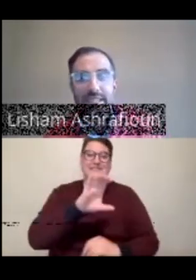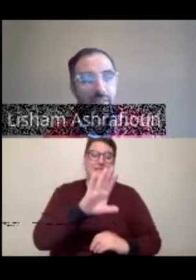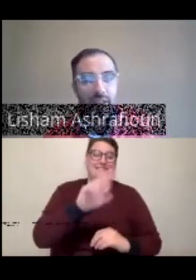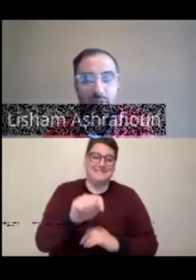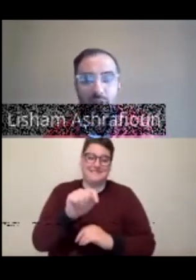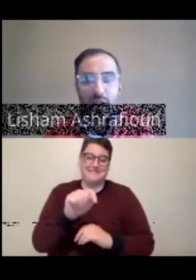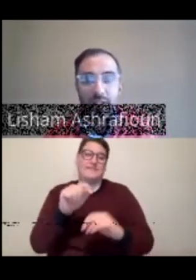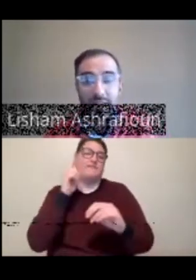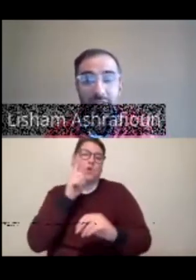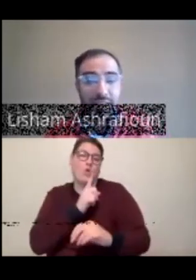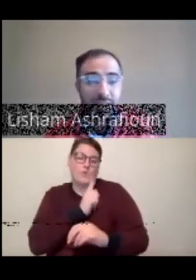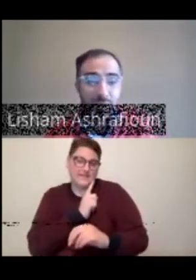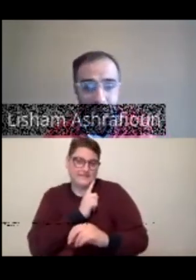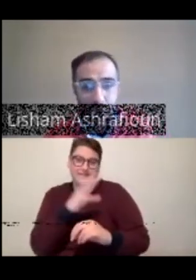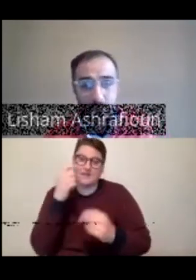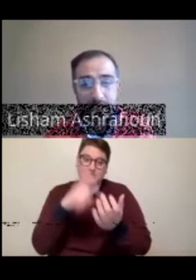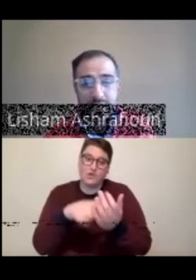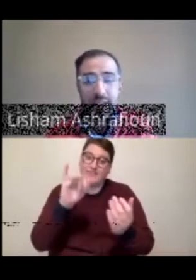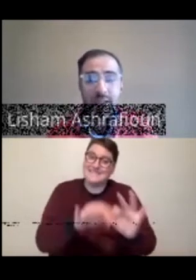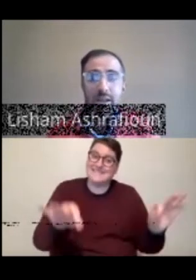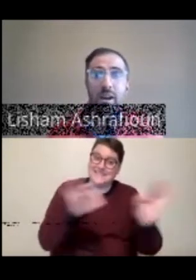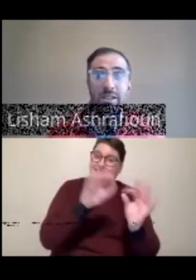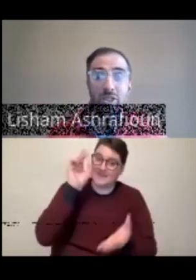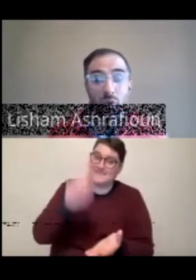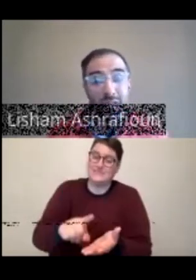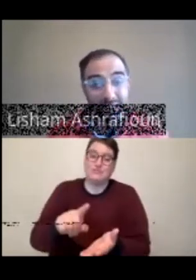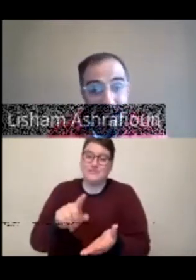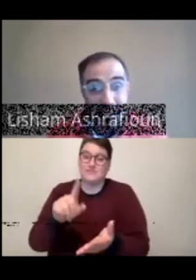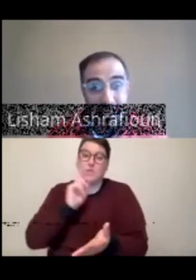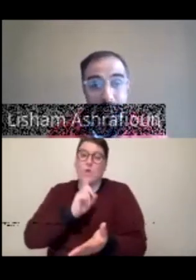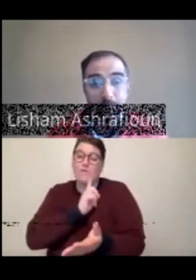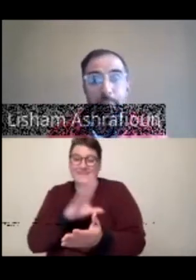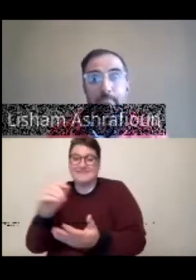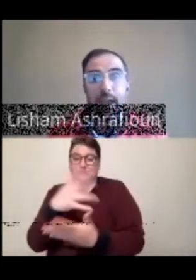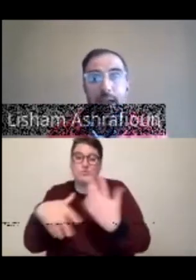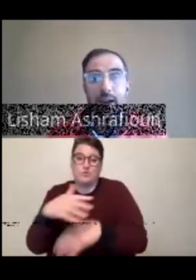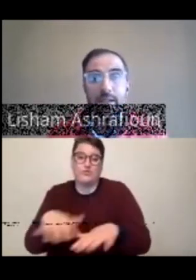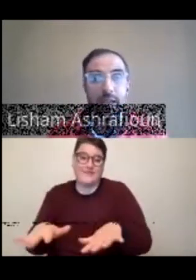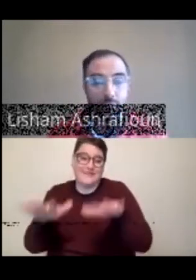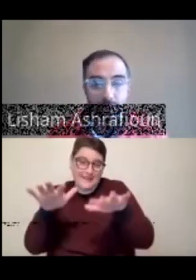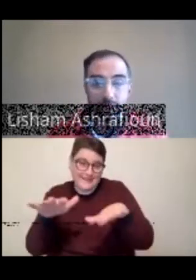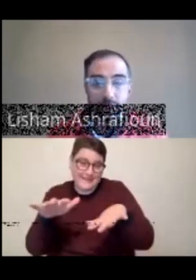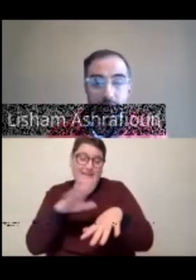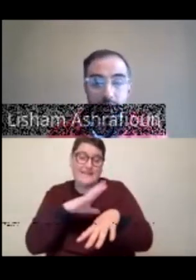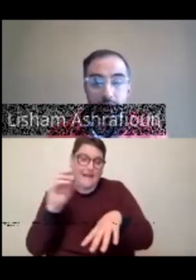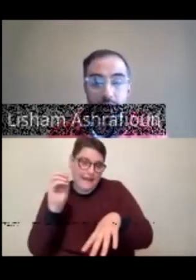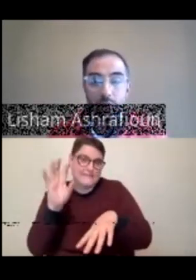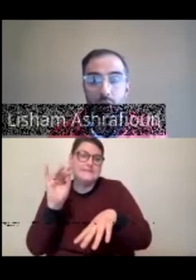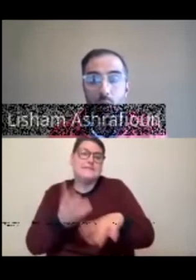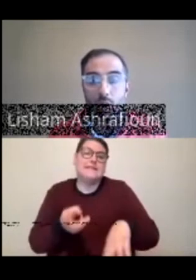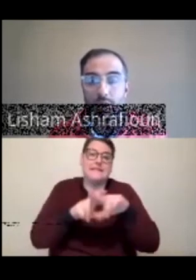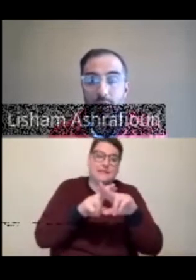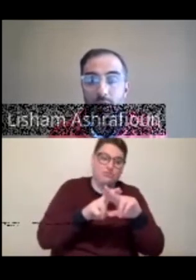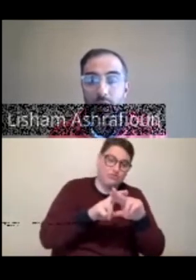that it significantly decreased loneliness and social anxiety, and increased